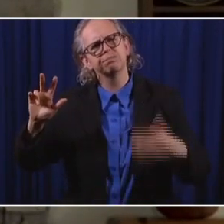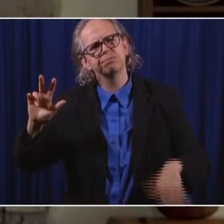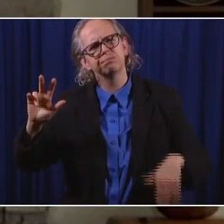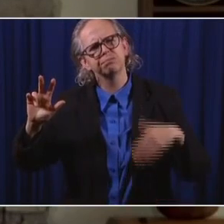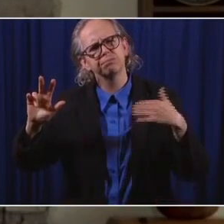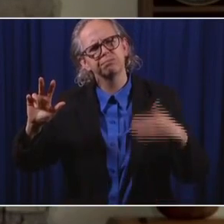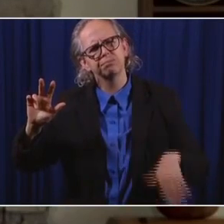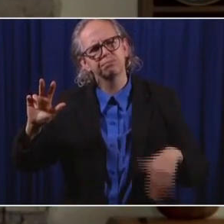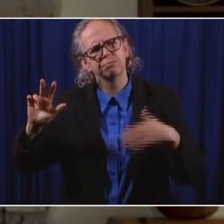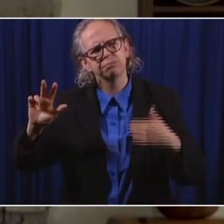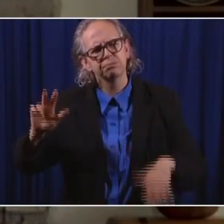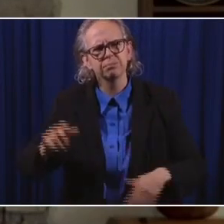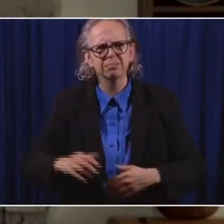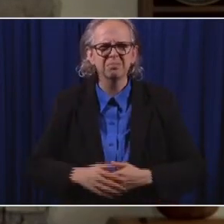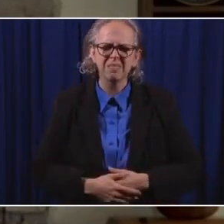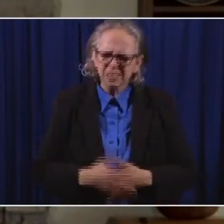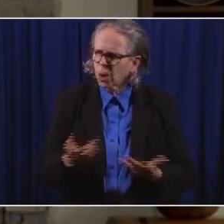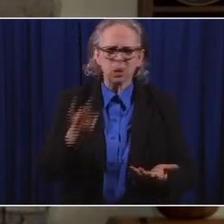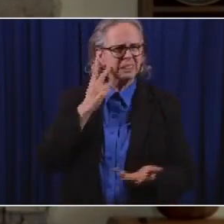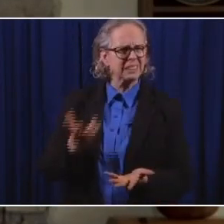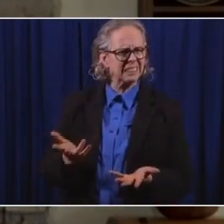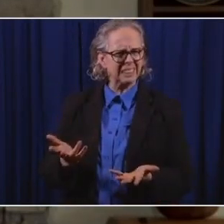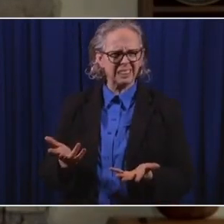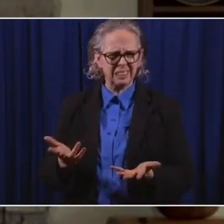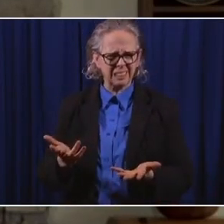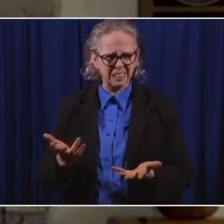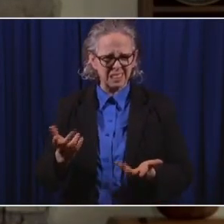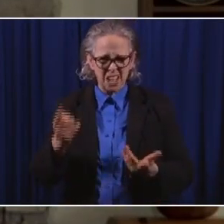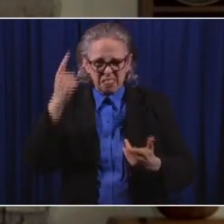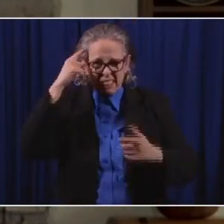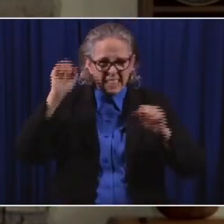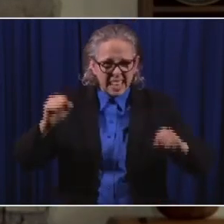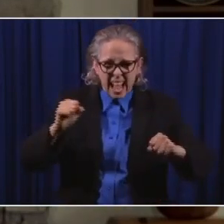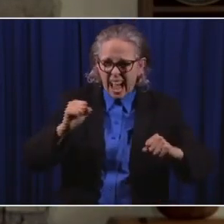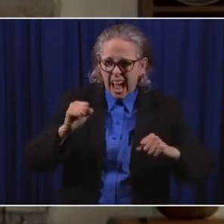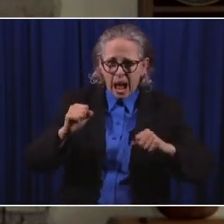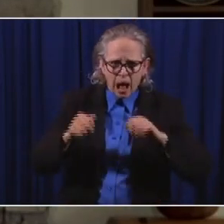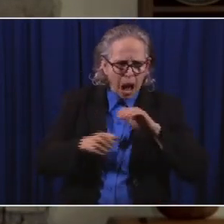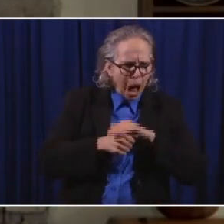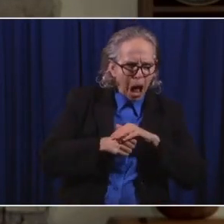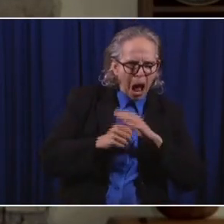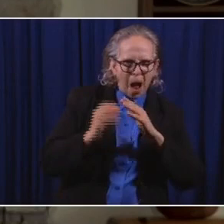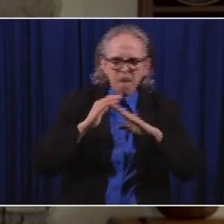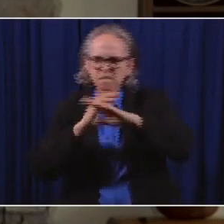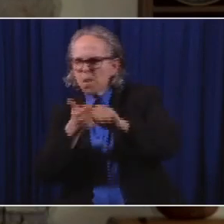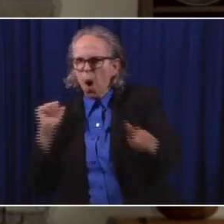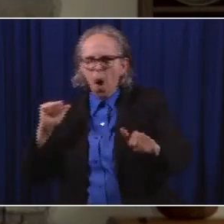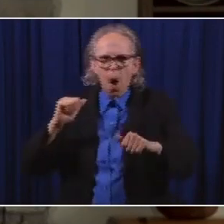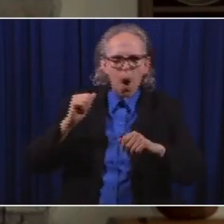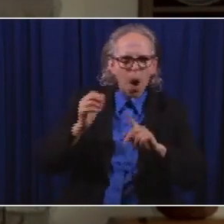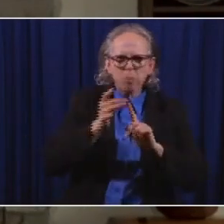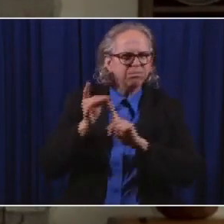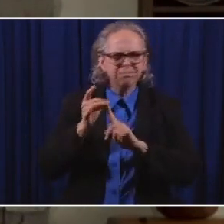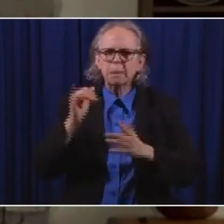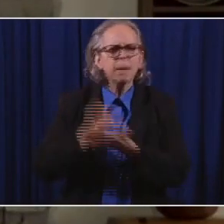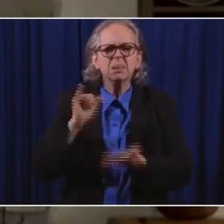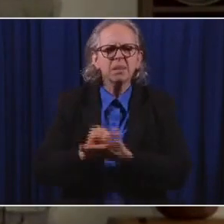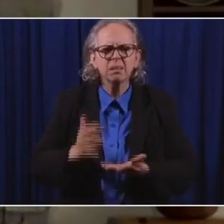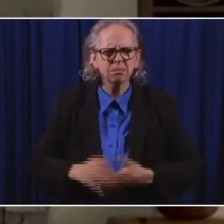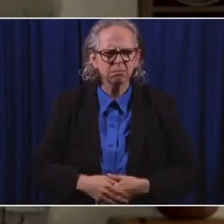Since there is no place to hide, all of us together have to come together to fight this